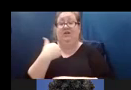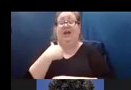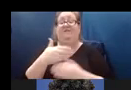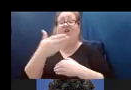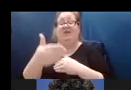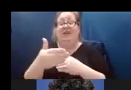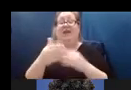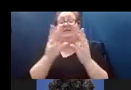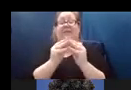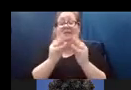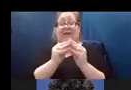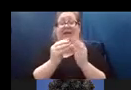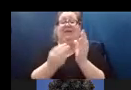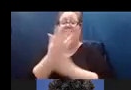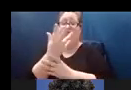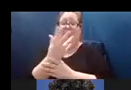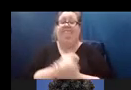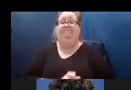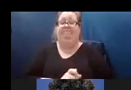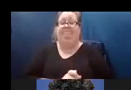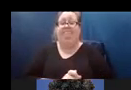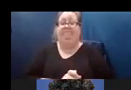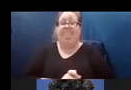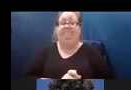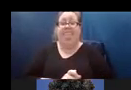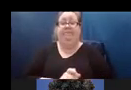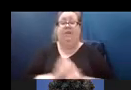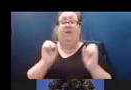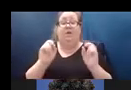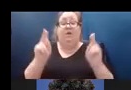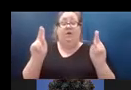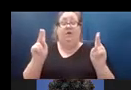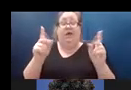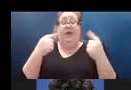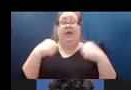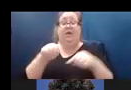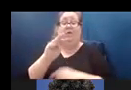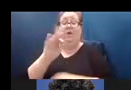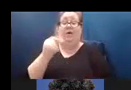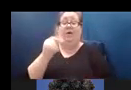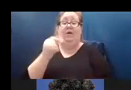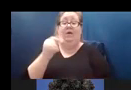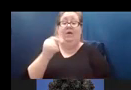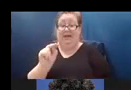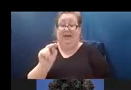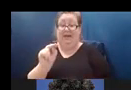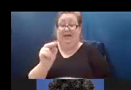meeting in the spring. And so while Megan gets these